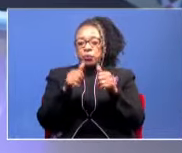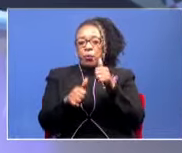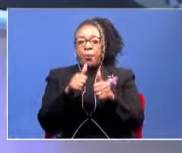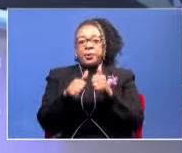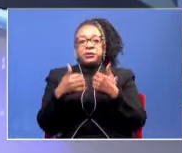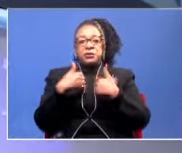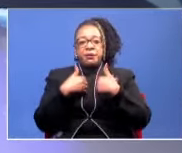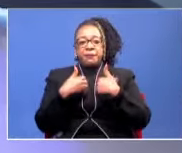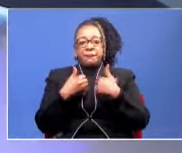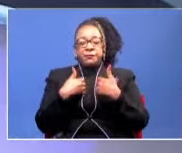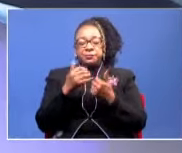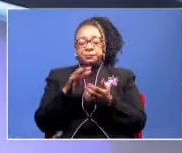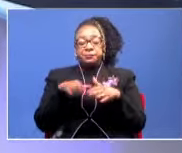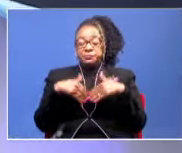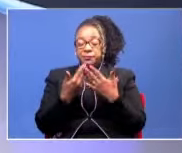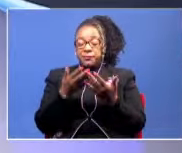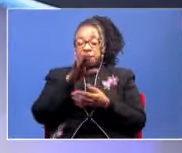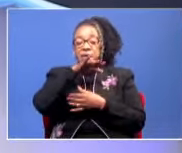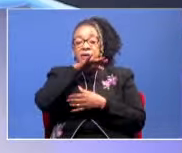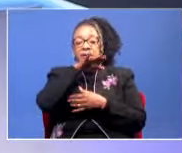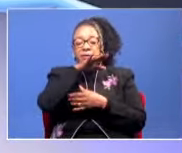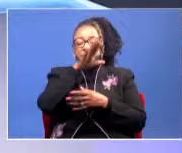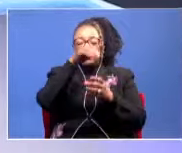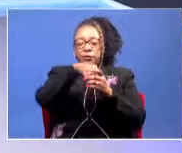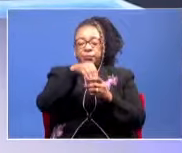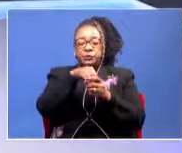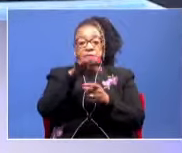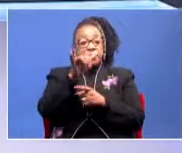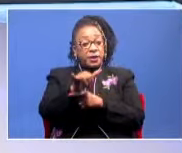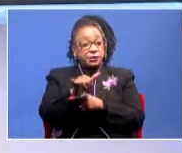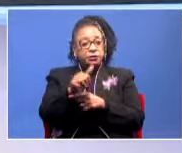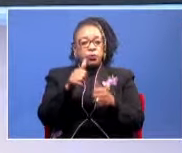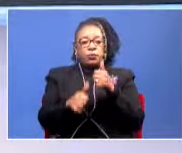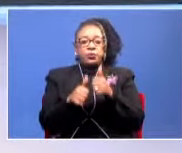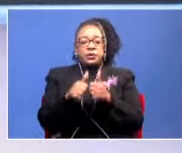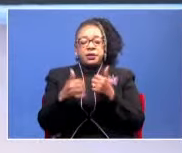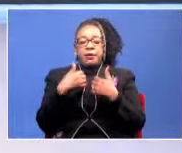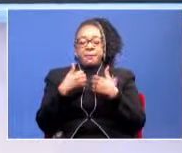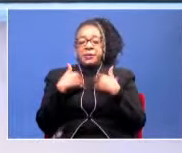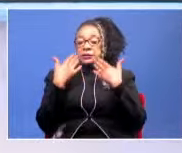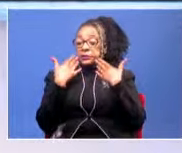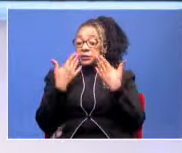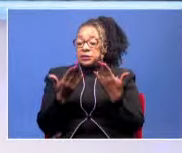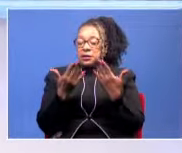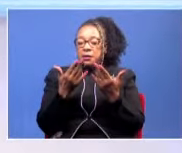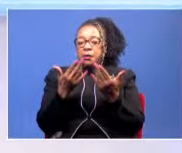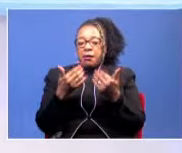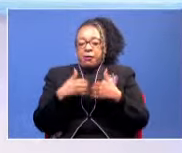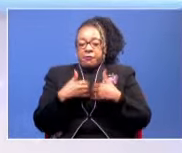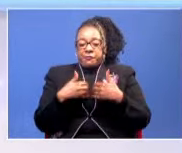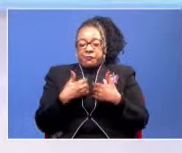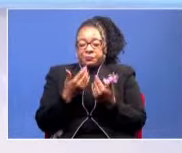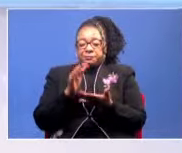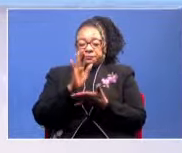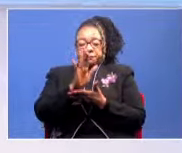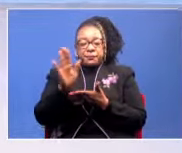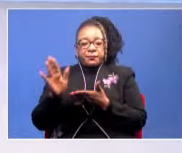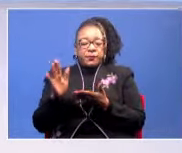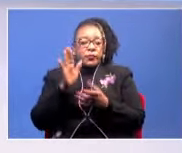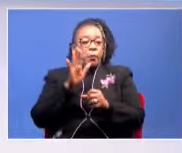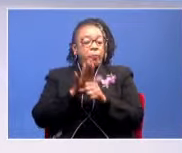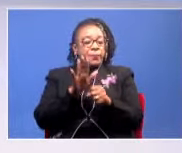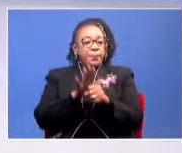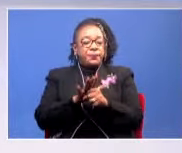concern about Raila Odinga's input in this, as has been seen. And Raila Odinga's input has also elicited a lot more criticism and